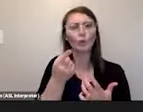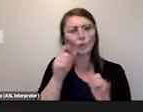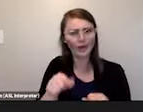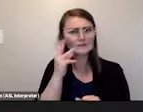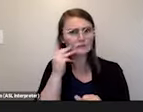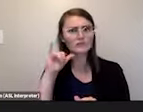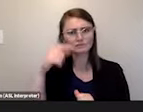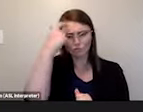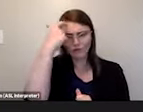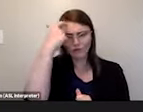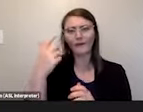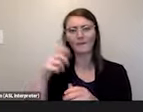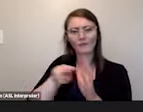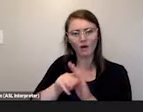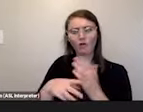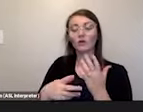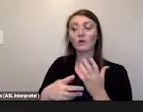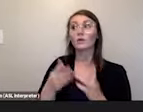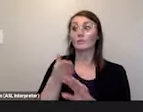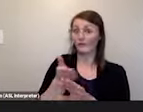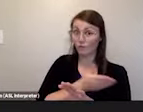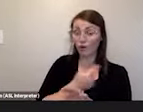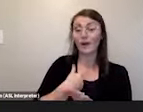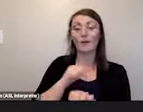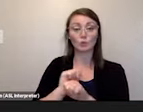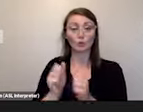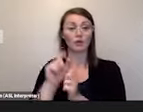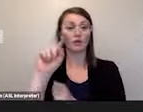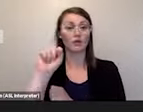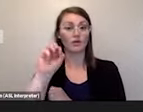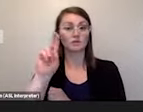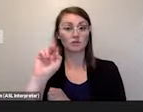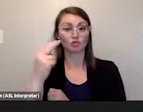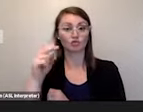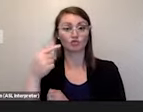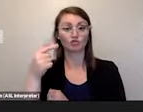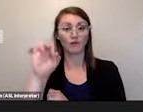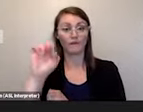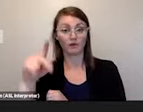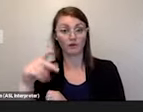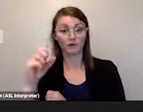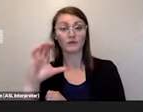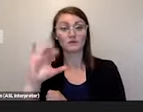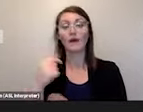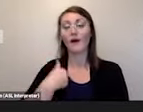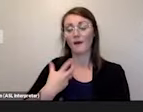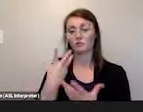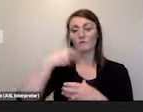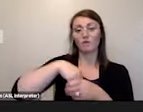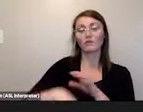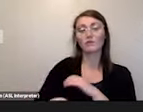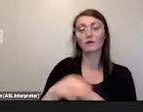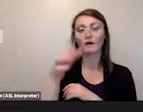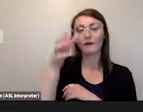before I started working with touch graphics, I was also involved in cognitive neuroscience